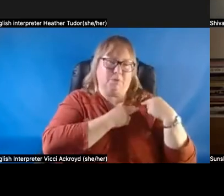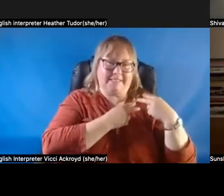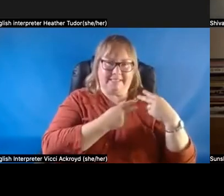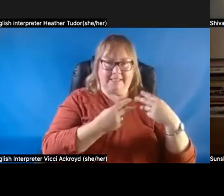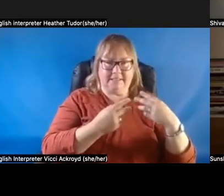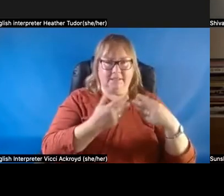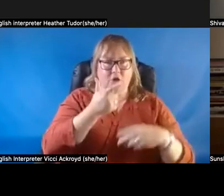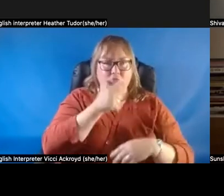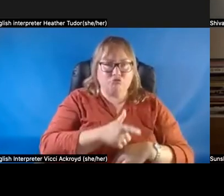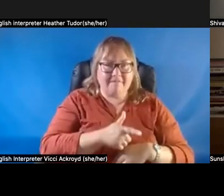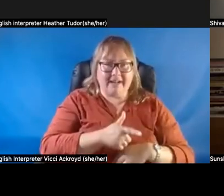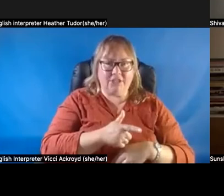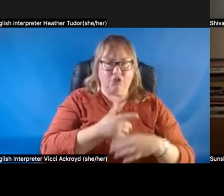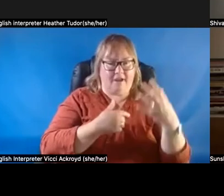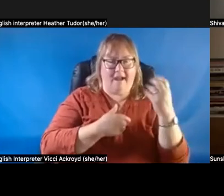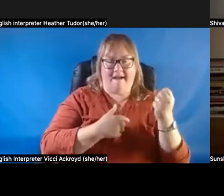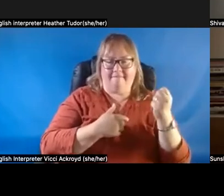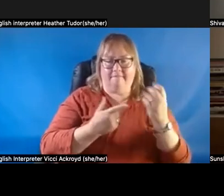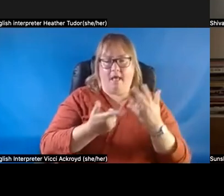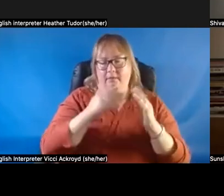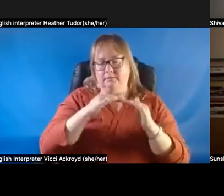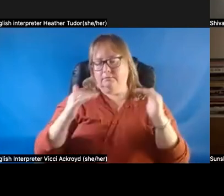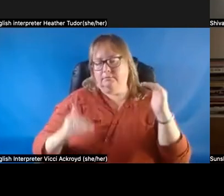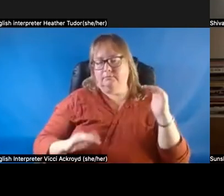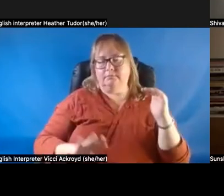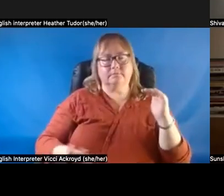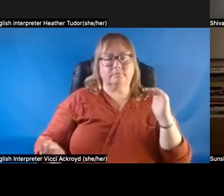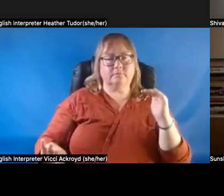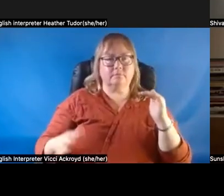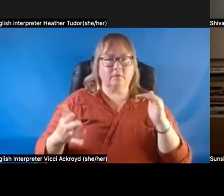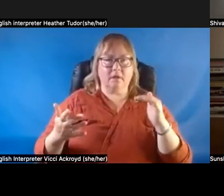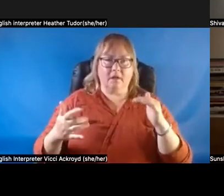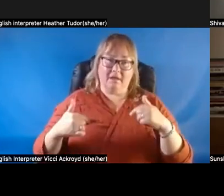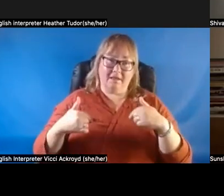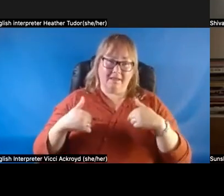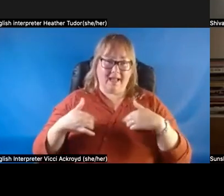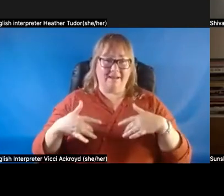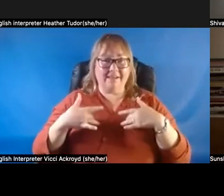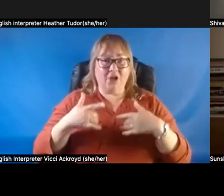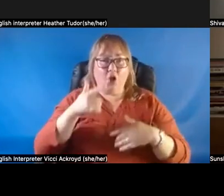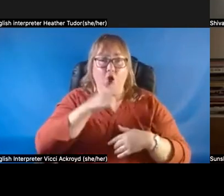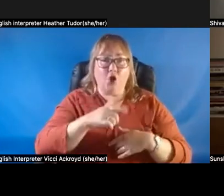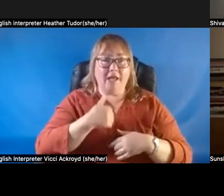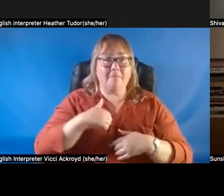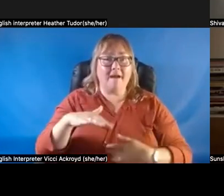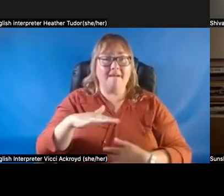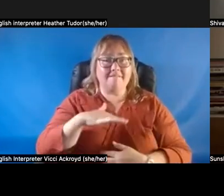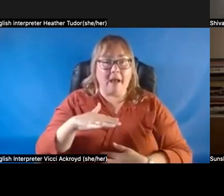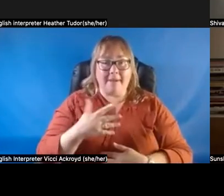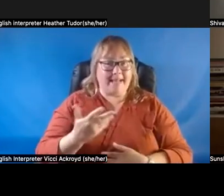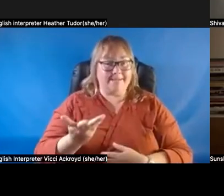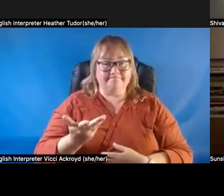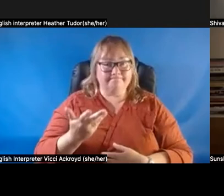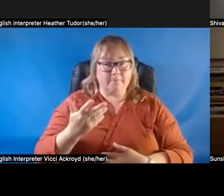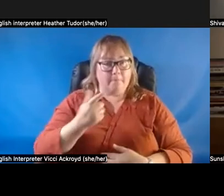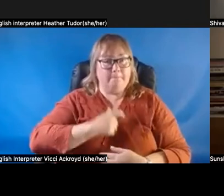played out. And then for me, I feel like I'm quite lucky in the fact that my family doesn't have a lot of experience or personal experience